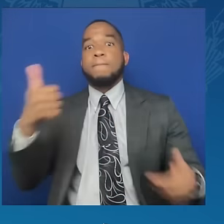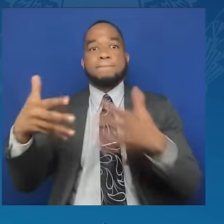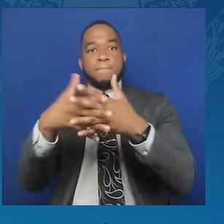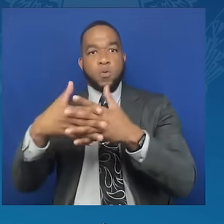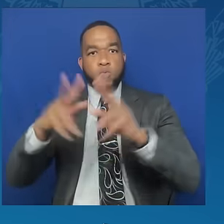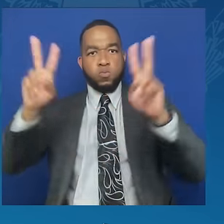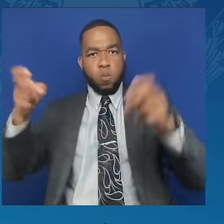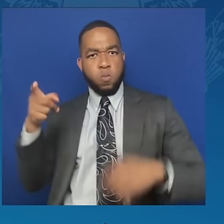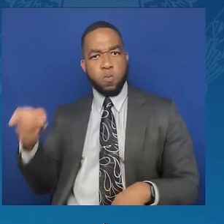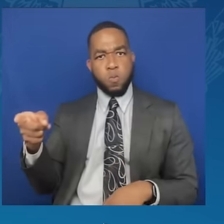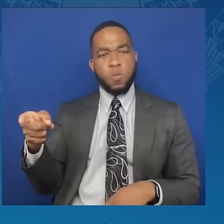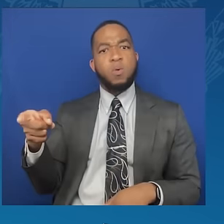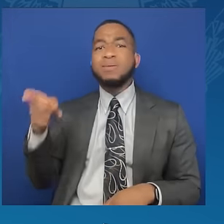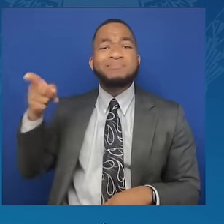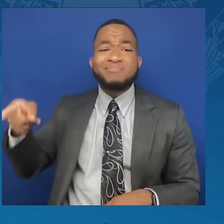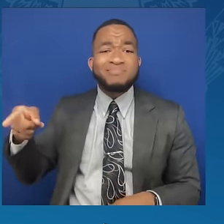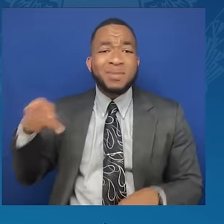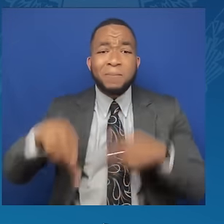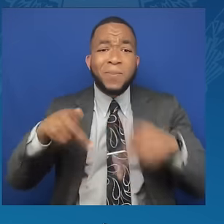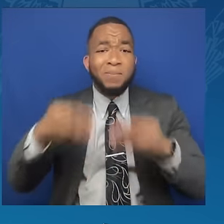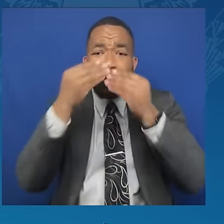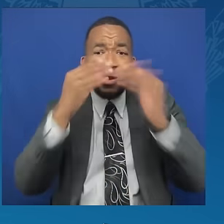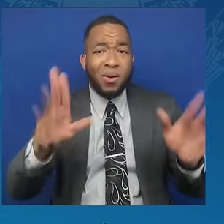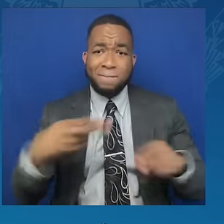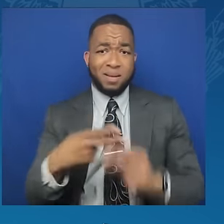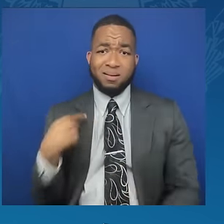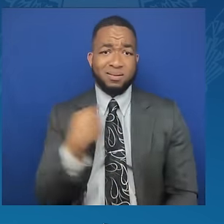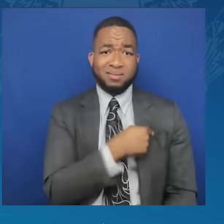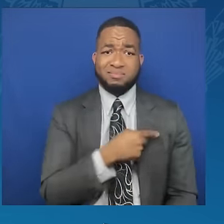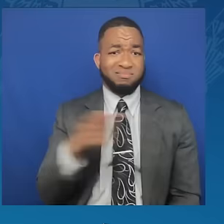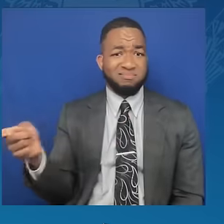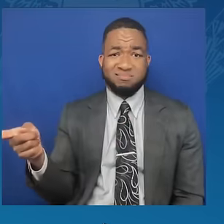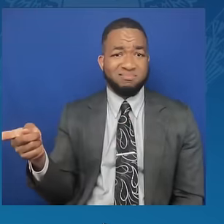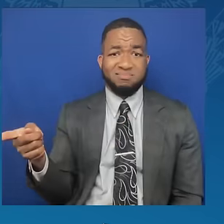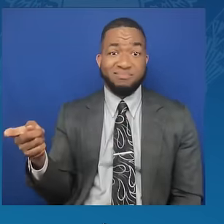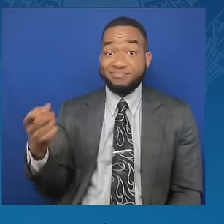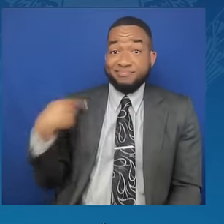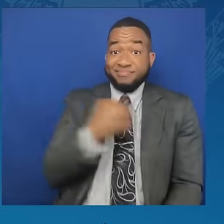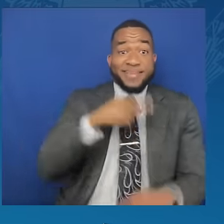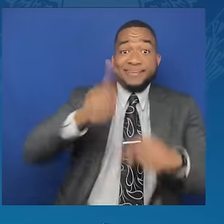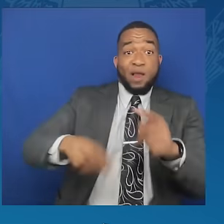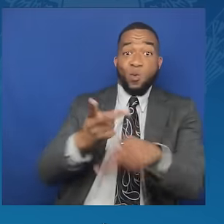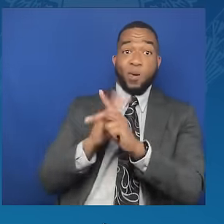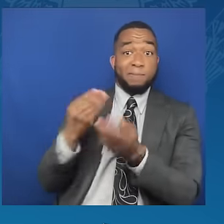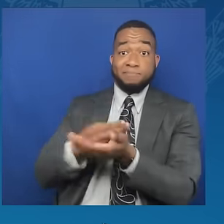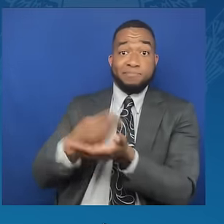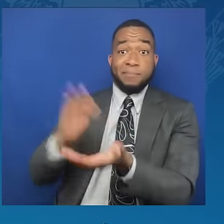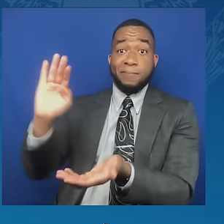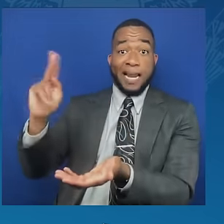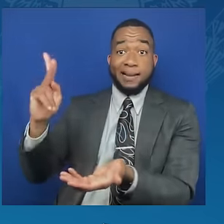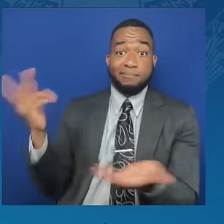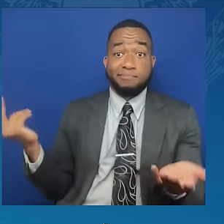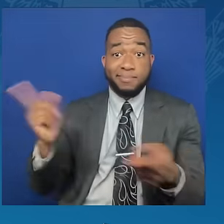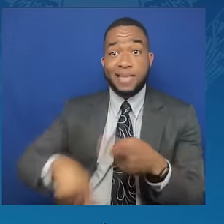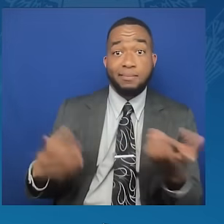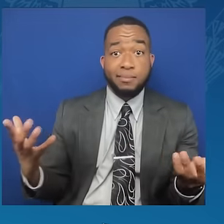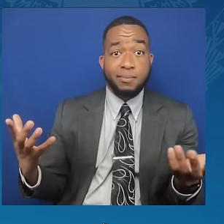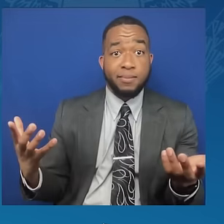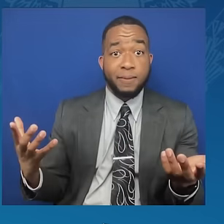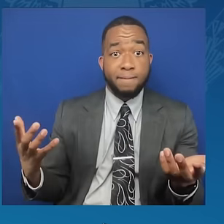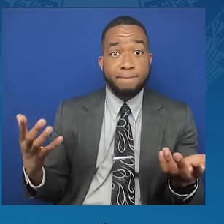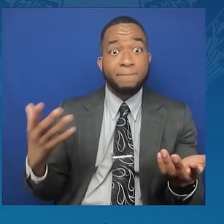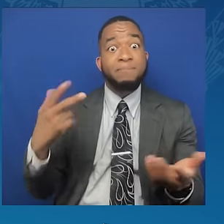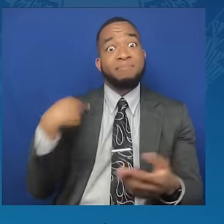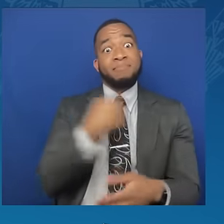the bank. They call on an underwriter. Somebody you never met before and never would